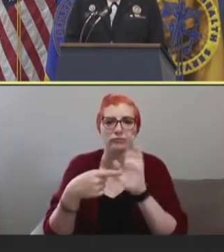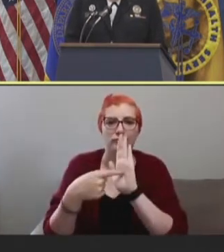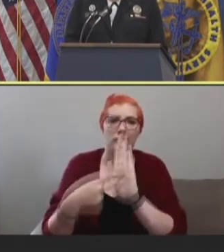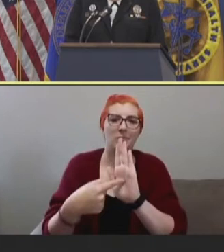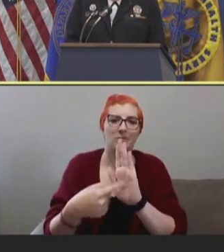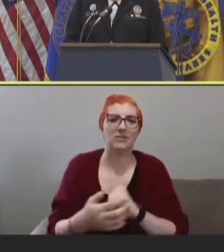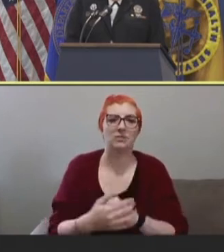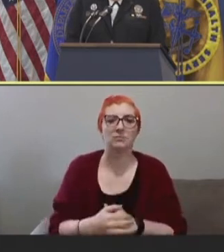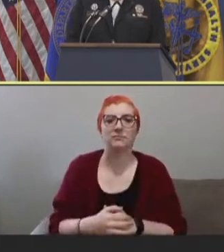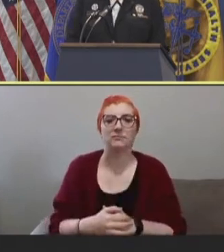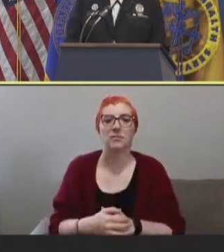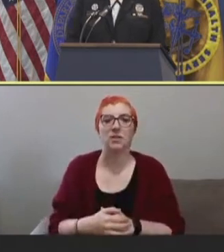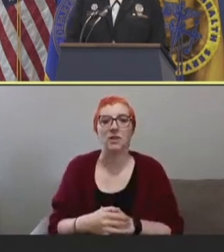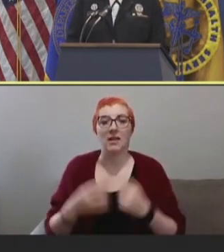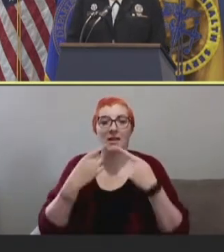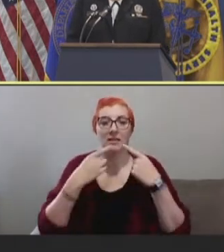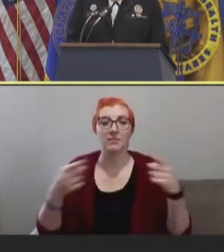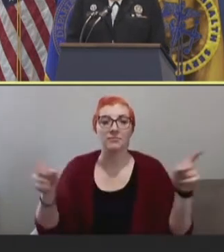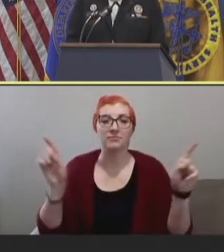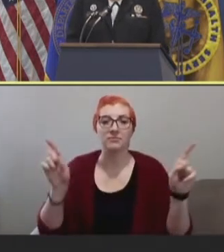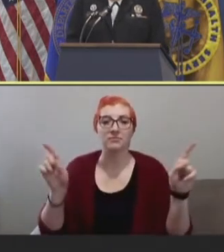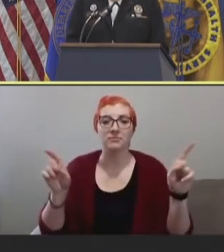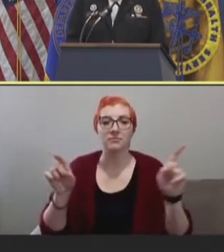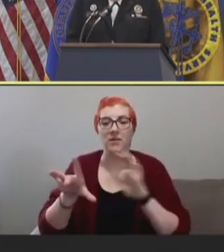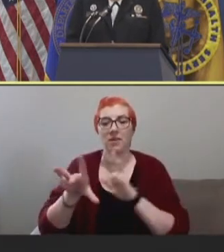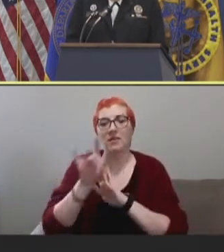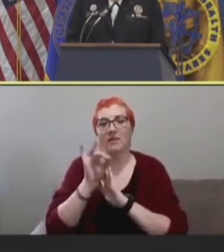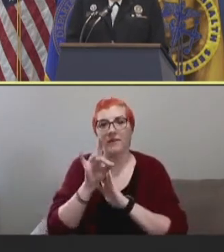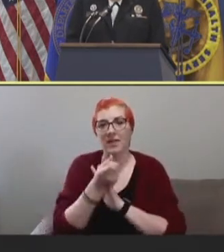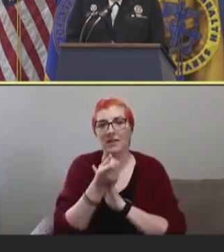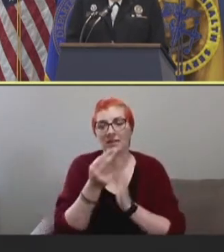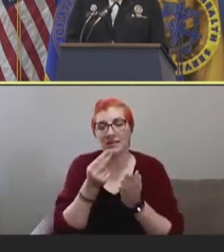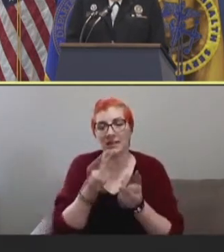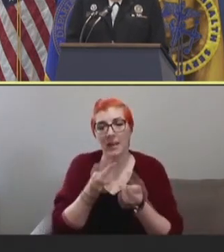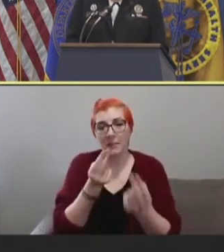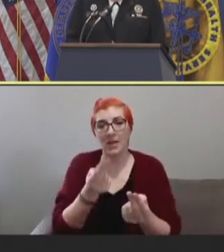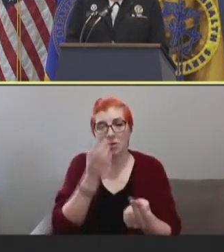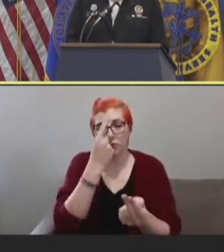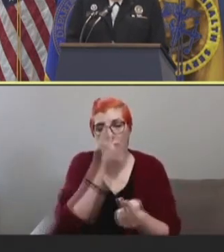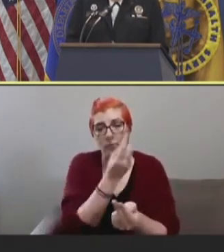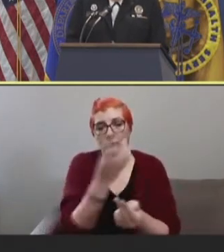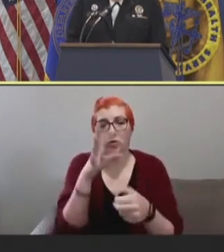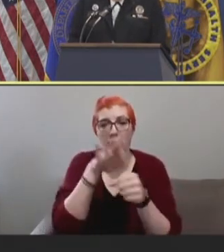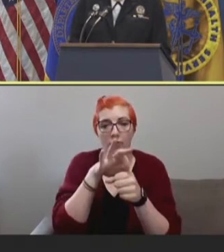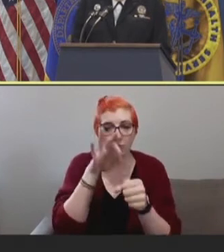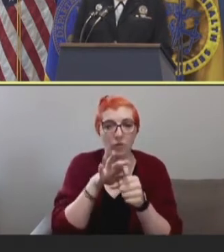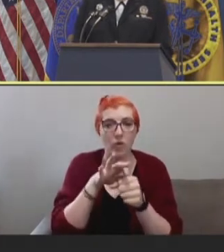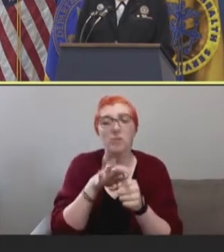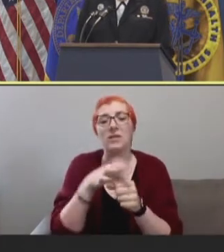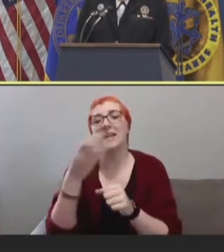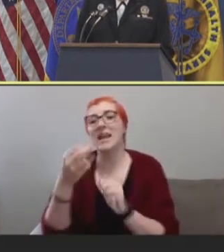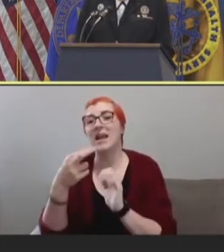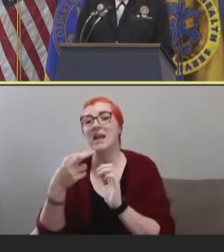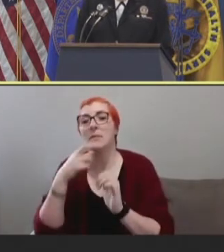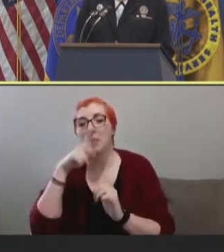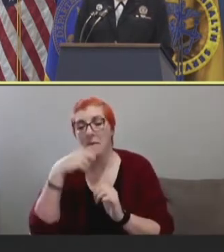fill the positions of several voting members for both public and representative member